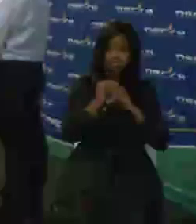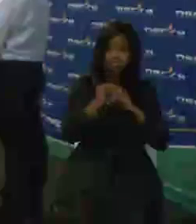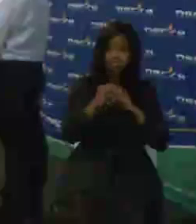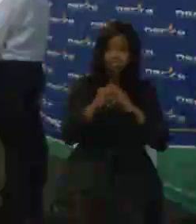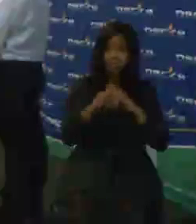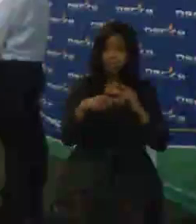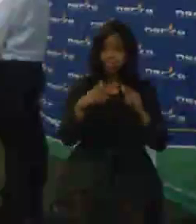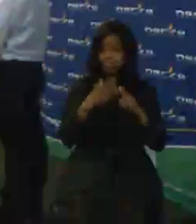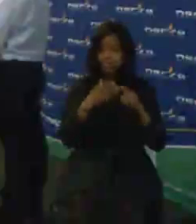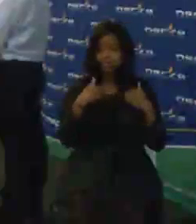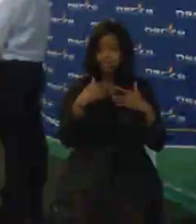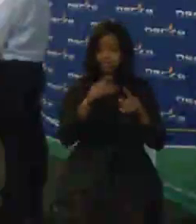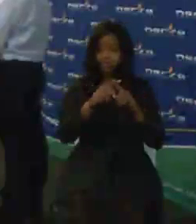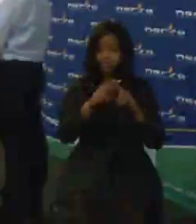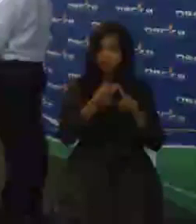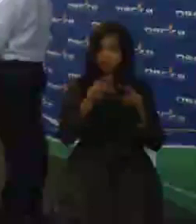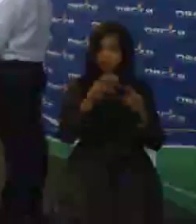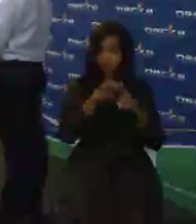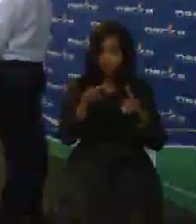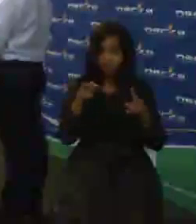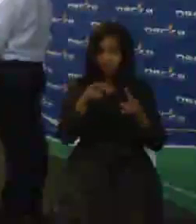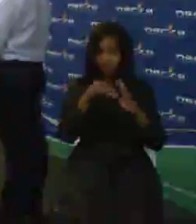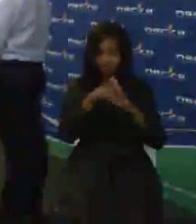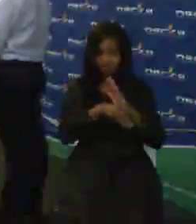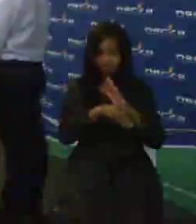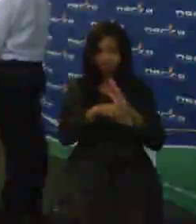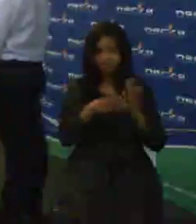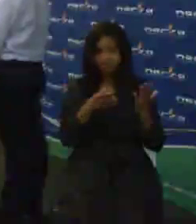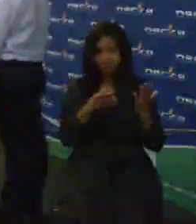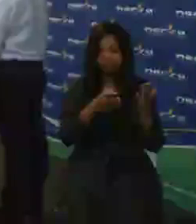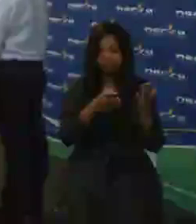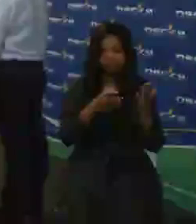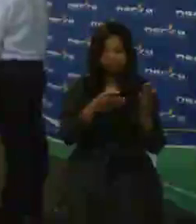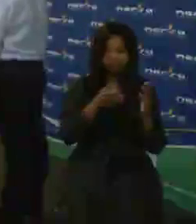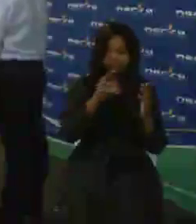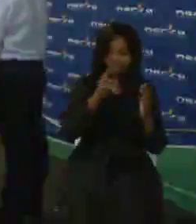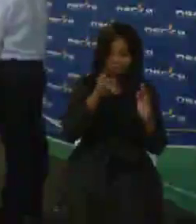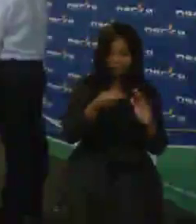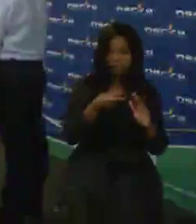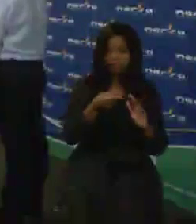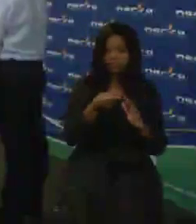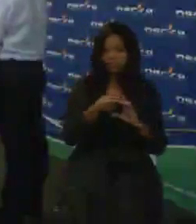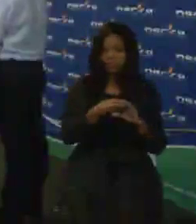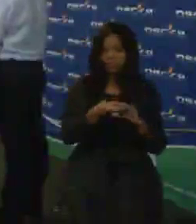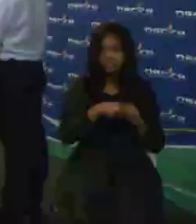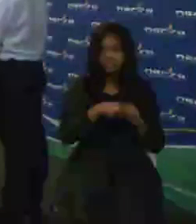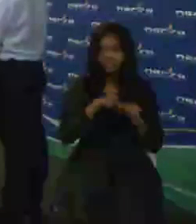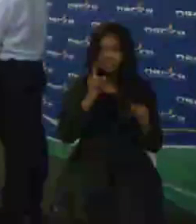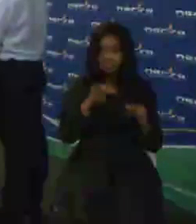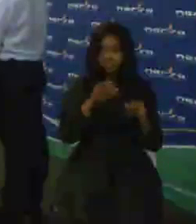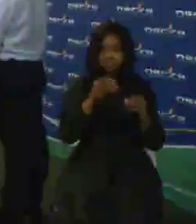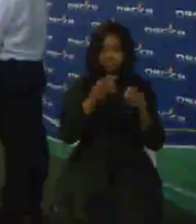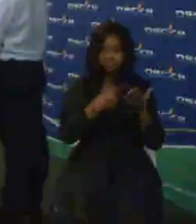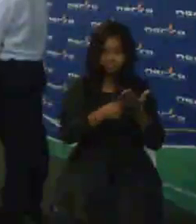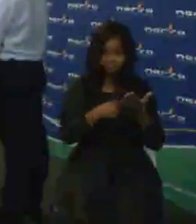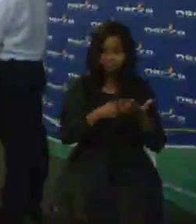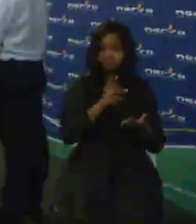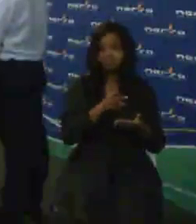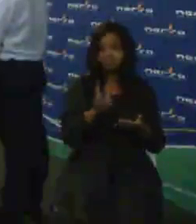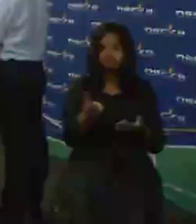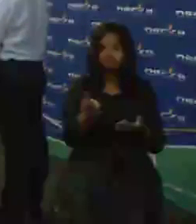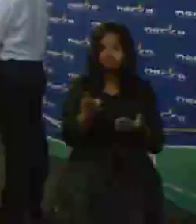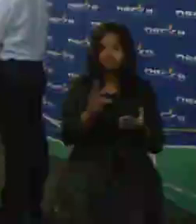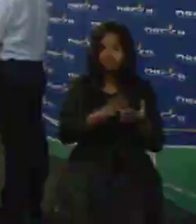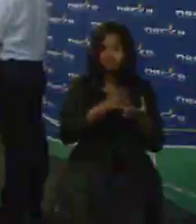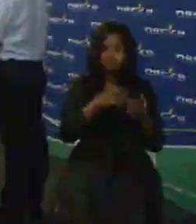the starting point in avoiding this downgrade, surely that has to be to reduce cost, because we're starting from a